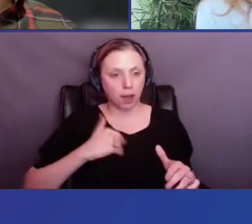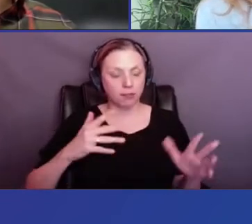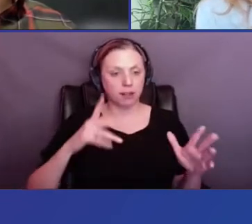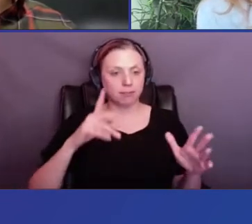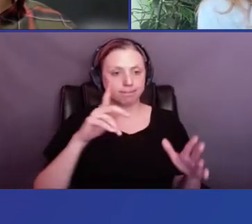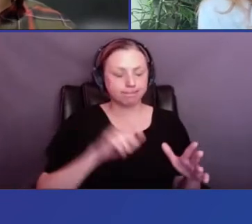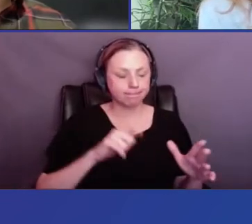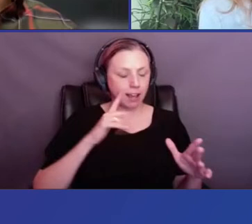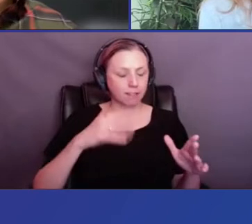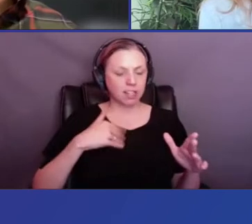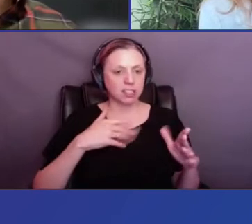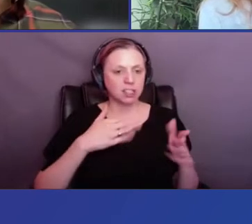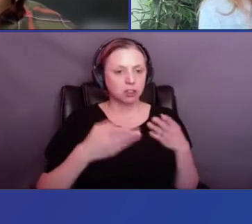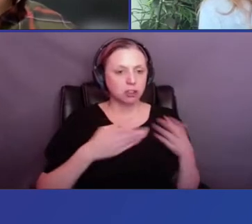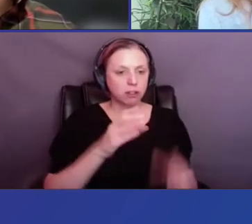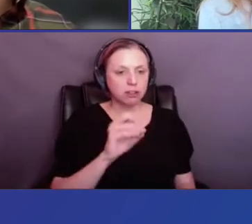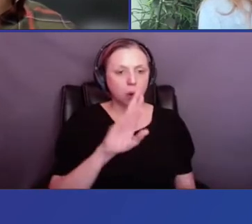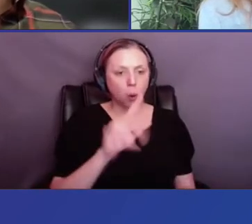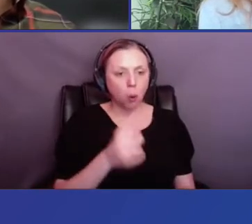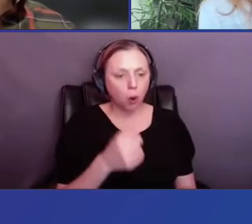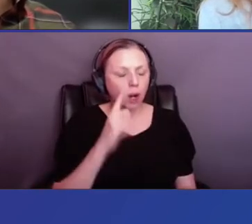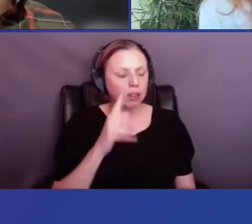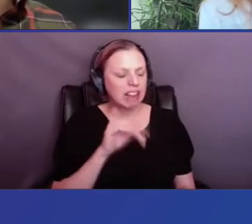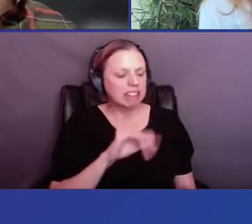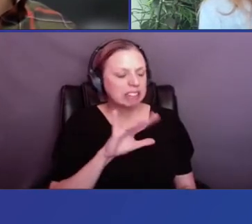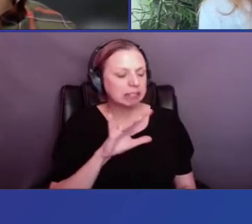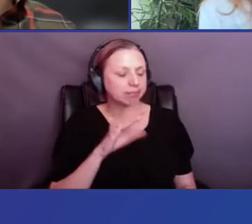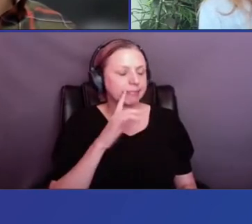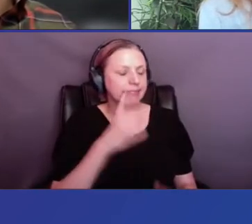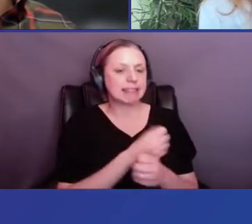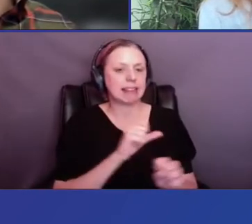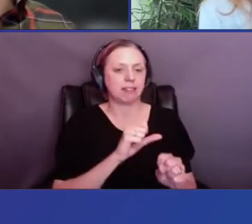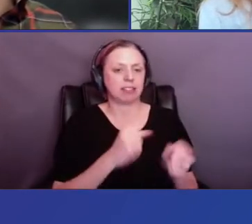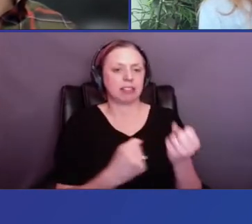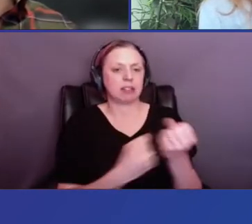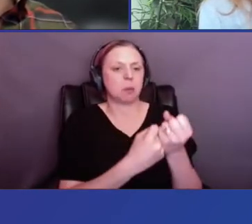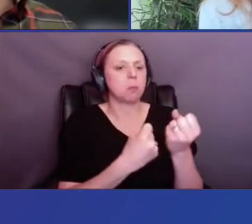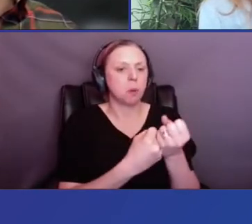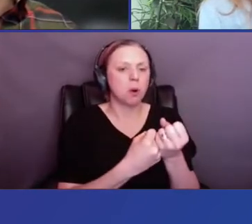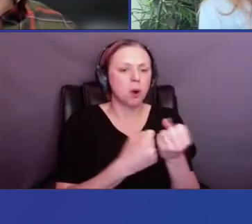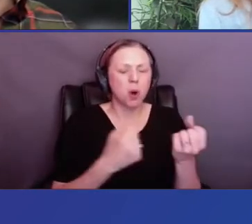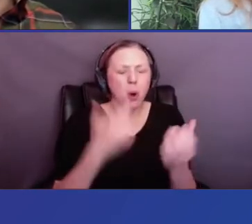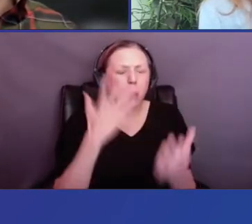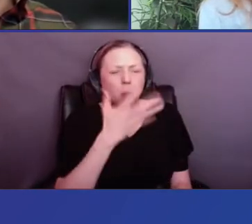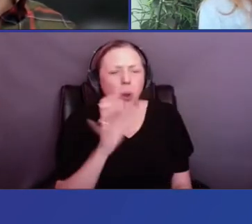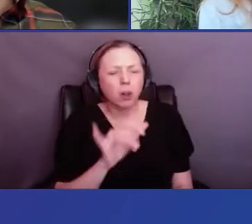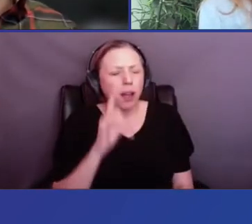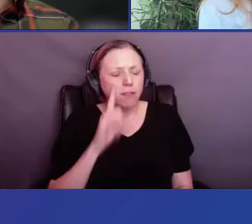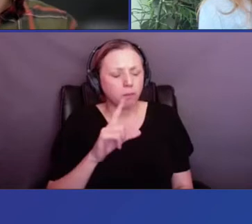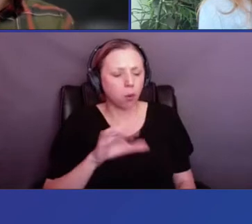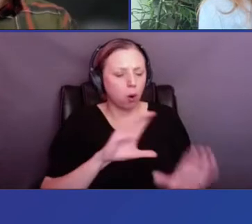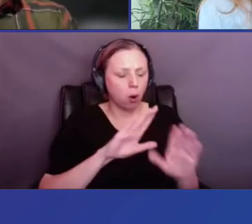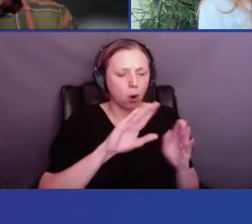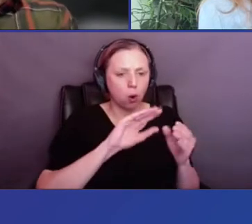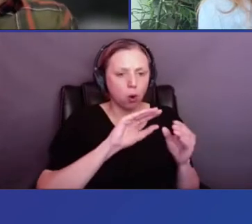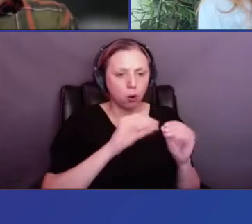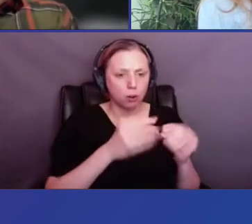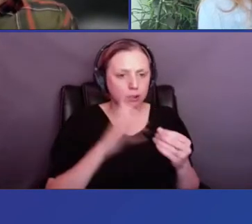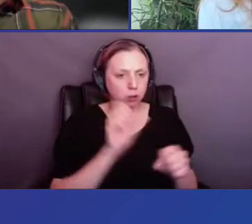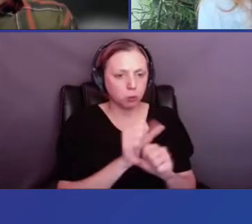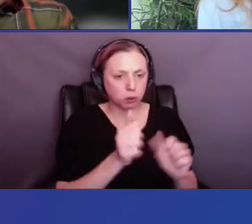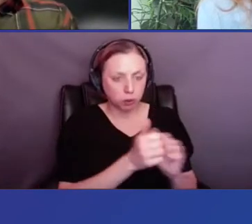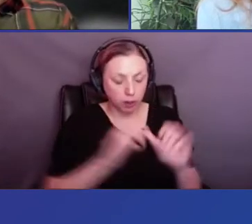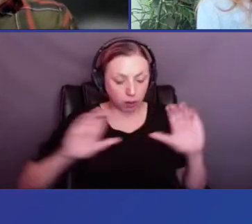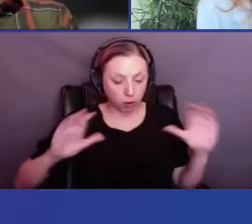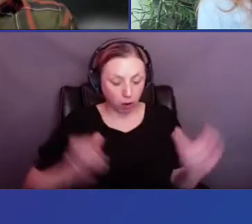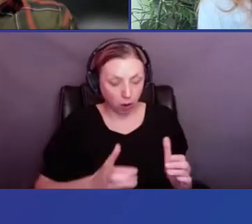org safety net. What does it look like for service organizations to be working together on an ongoing basis with partnership in the